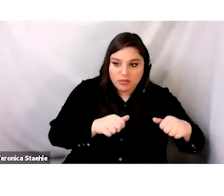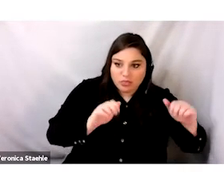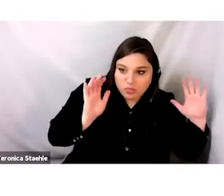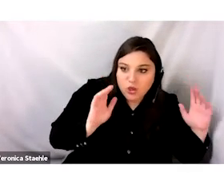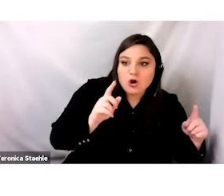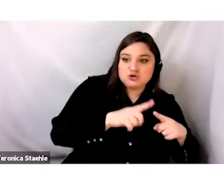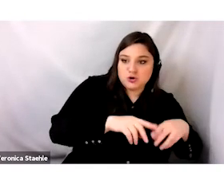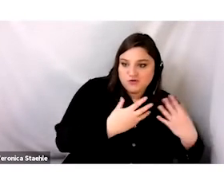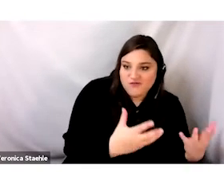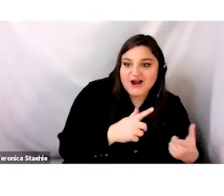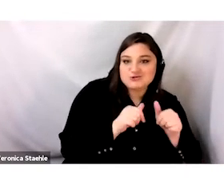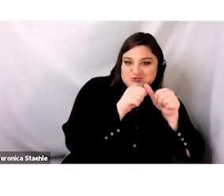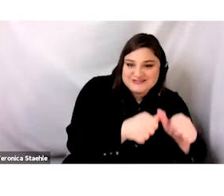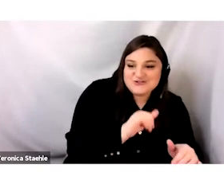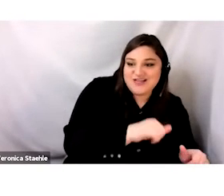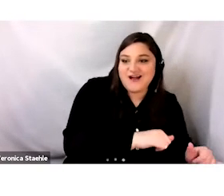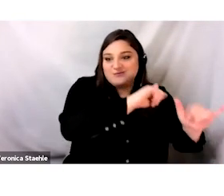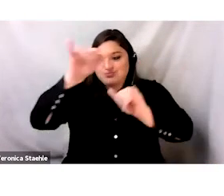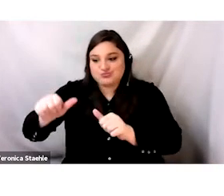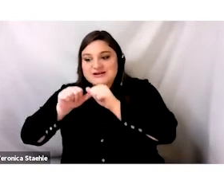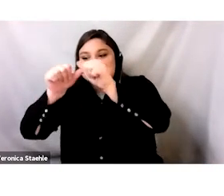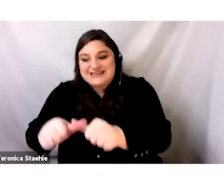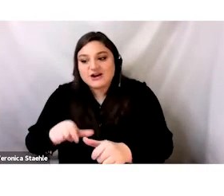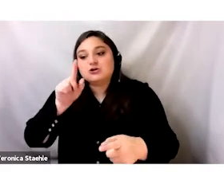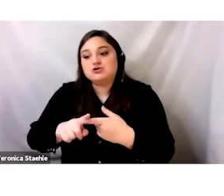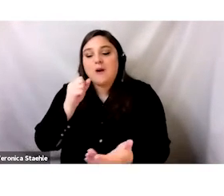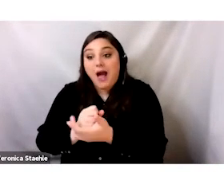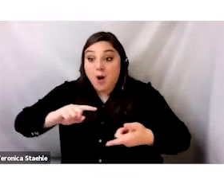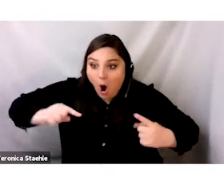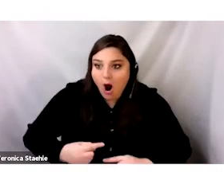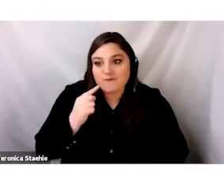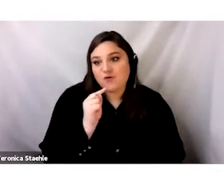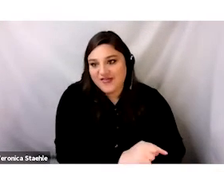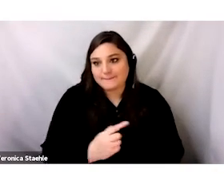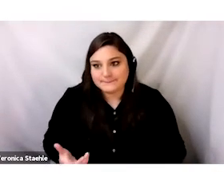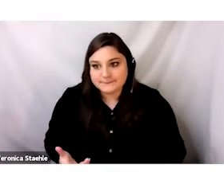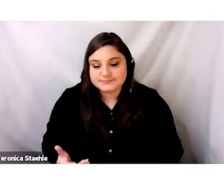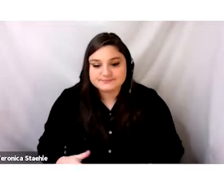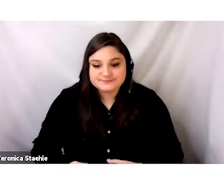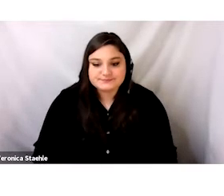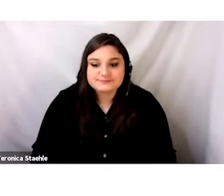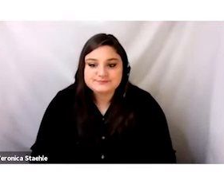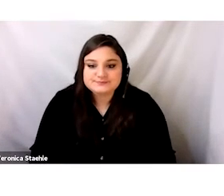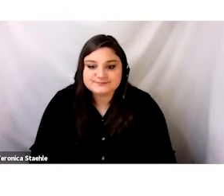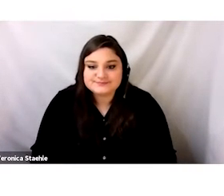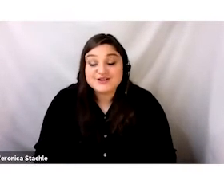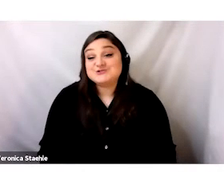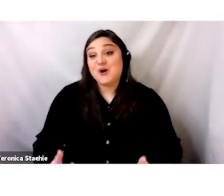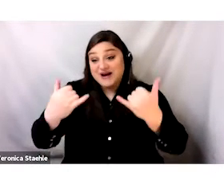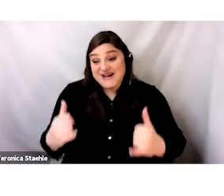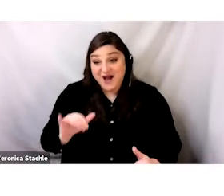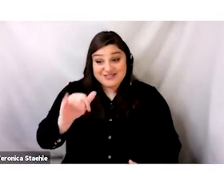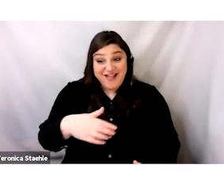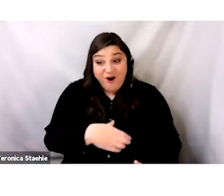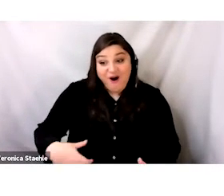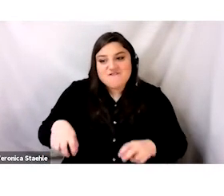them upholding those same standards that actually create harm for them, right? So in that panel, I had to call that